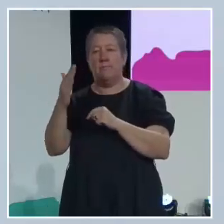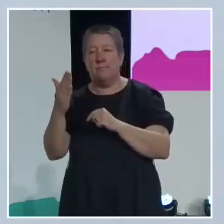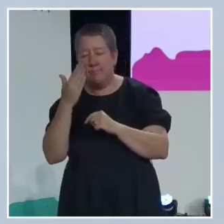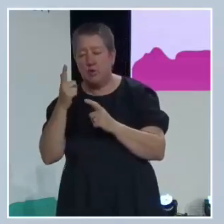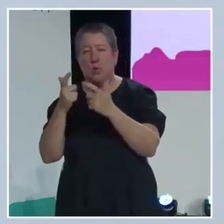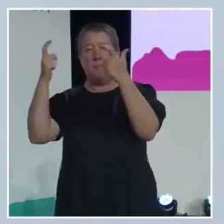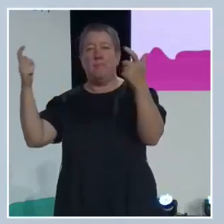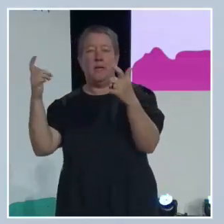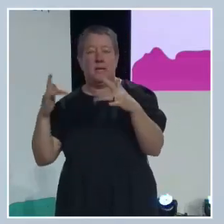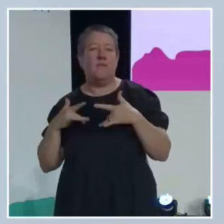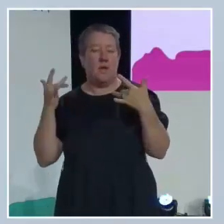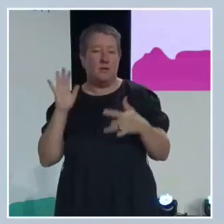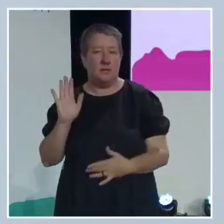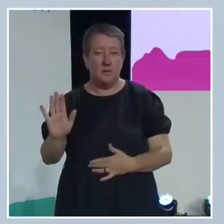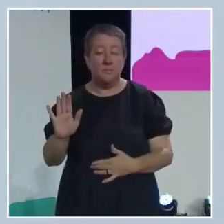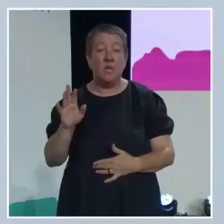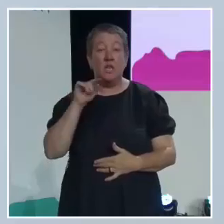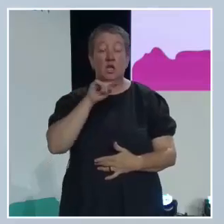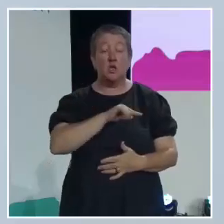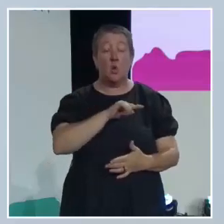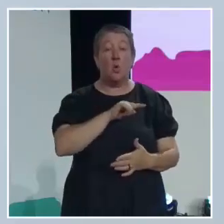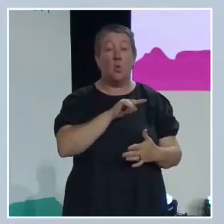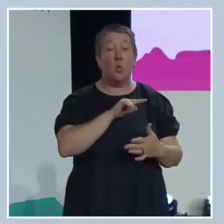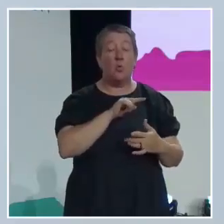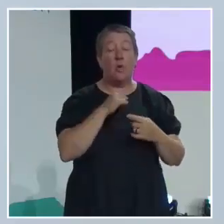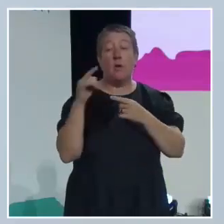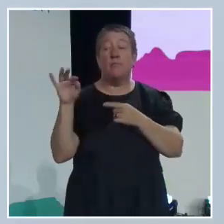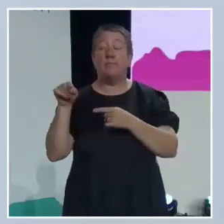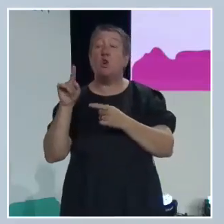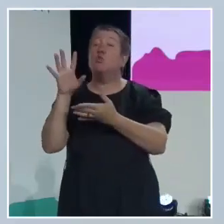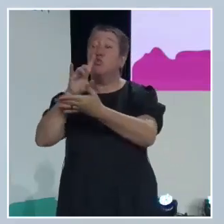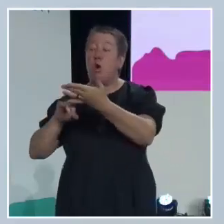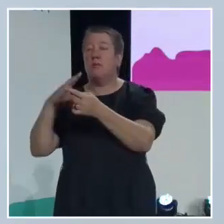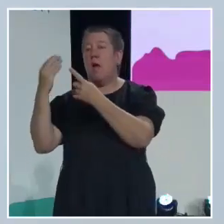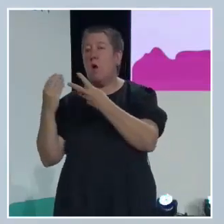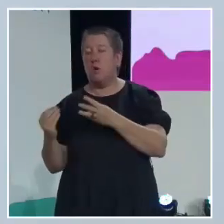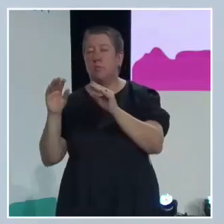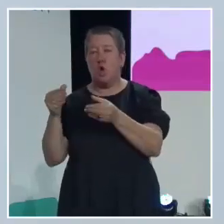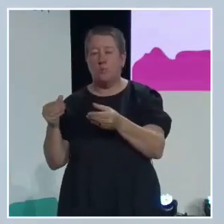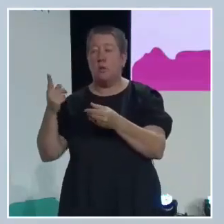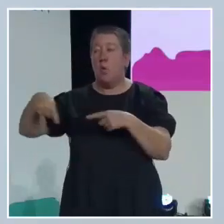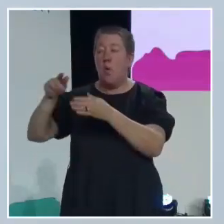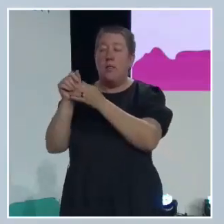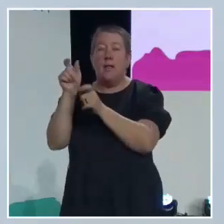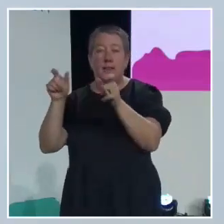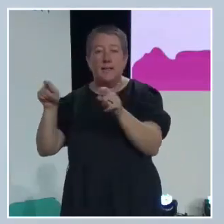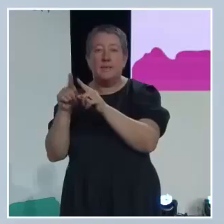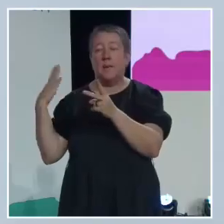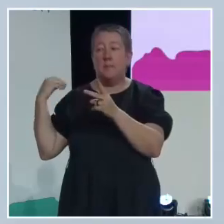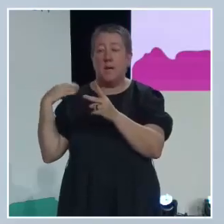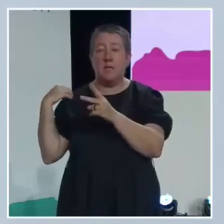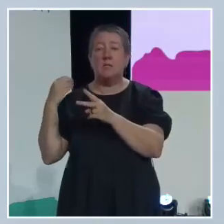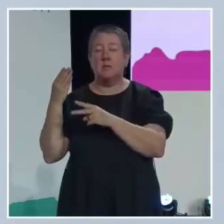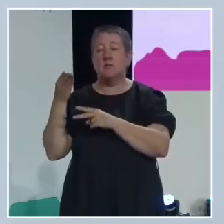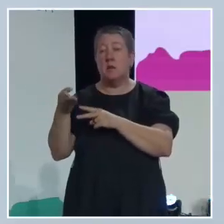event. So the drafted outcome document to be endorsed by the leaders and the ministers at the Seville